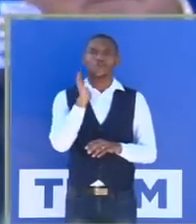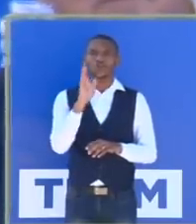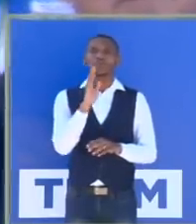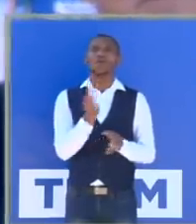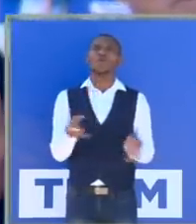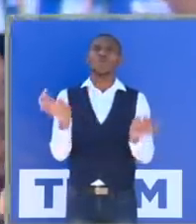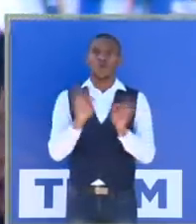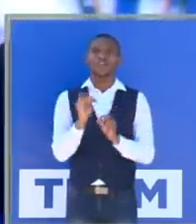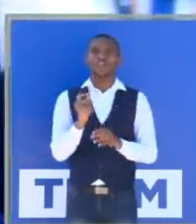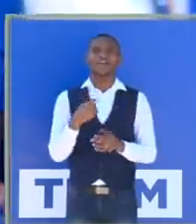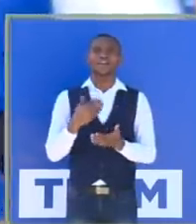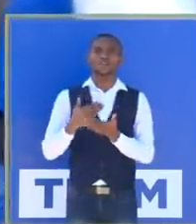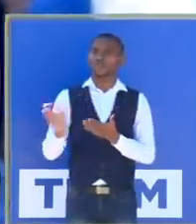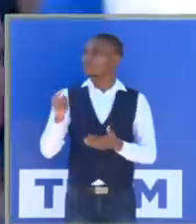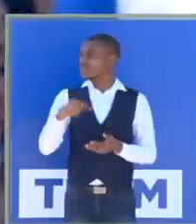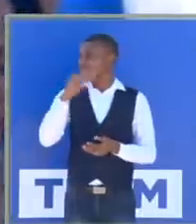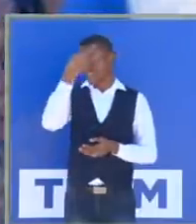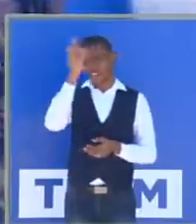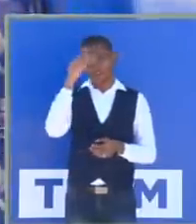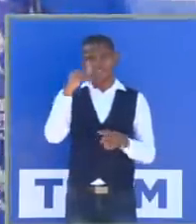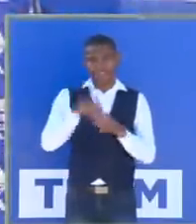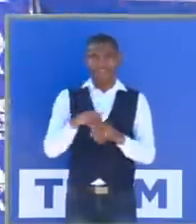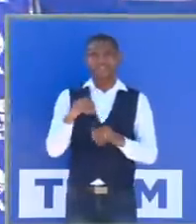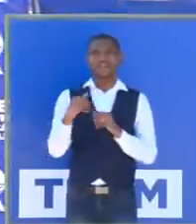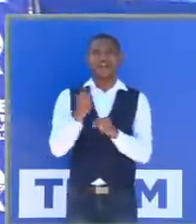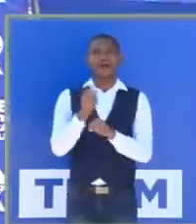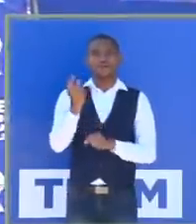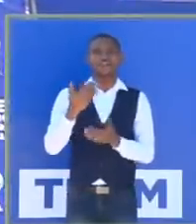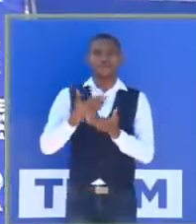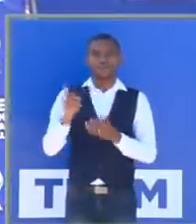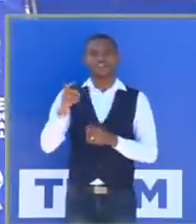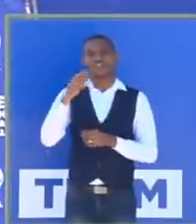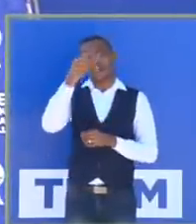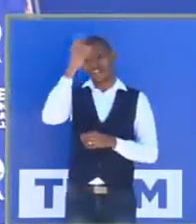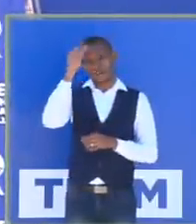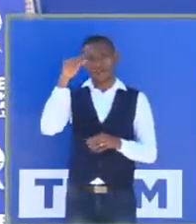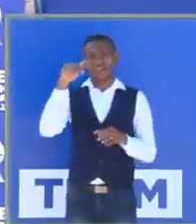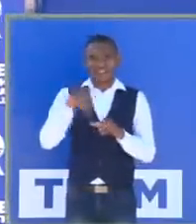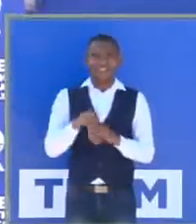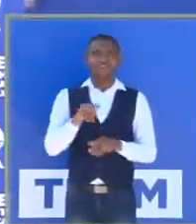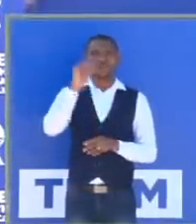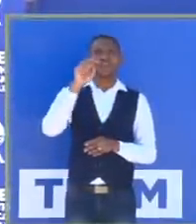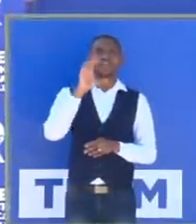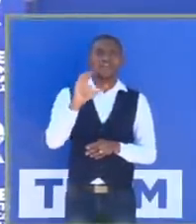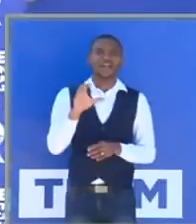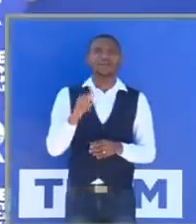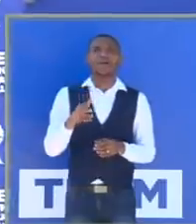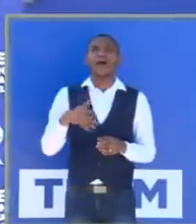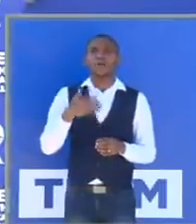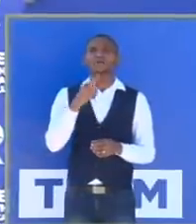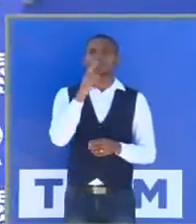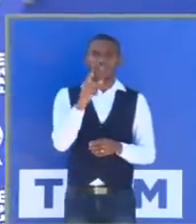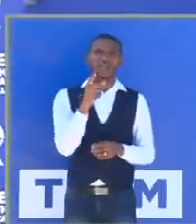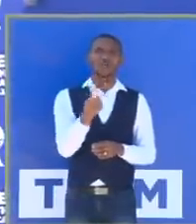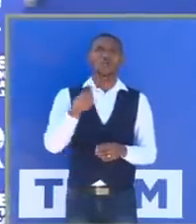it. Let us remove this government in Gauteng. Let us remove this government in the Northern Cape. And I want to tell